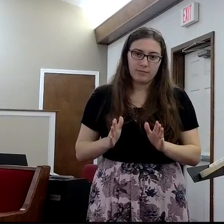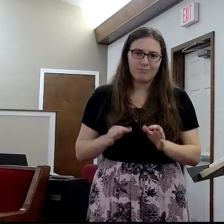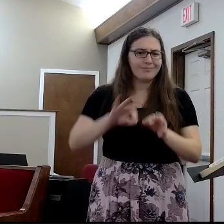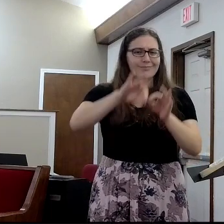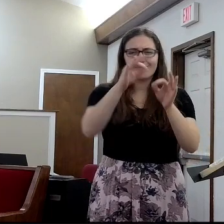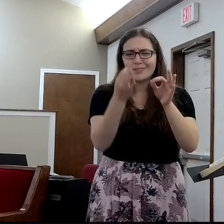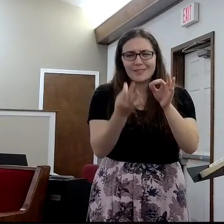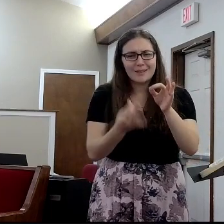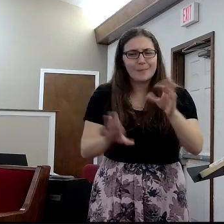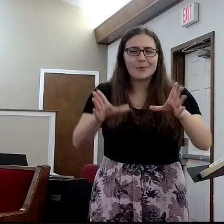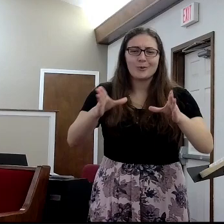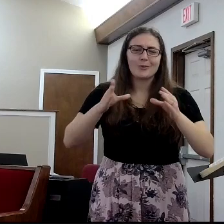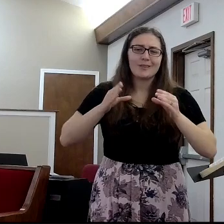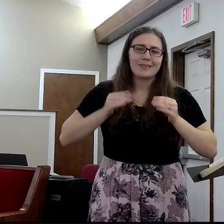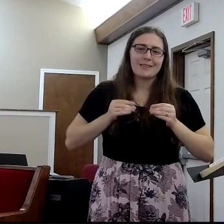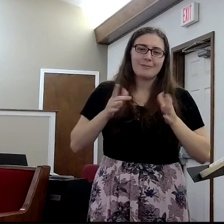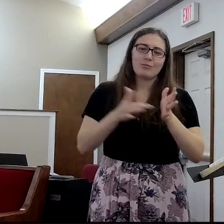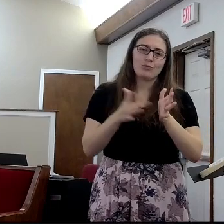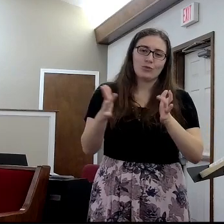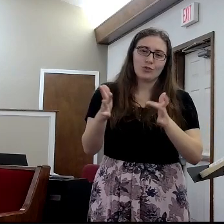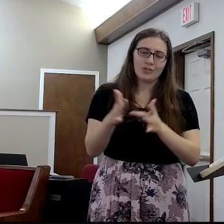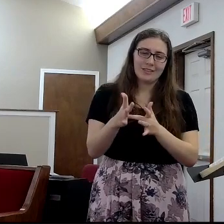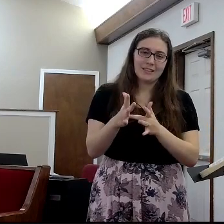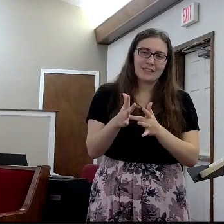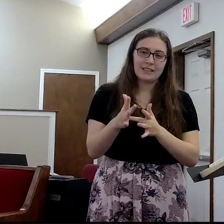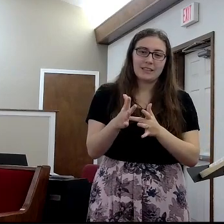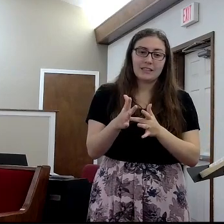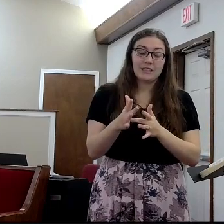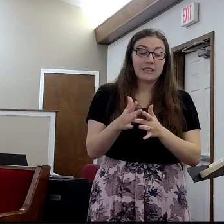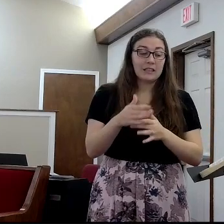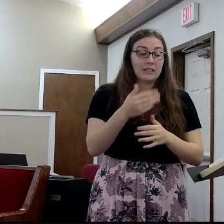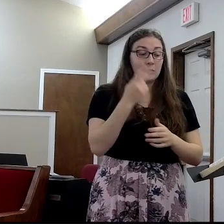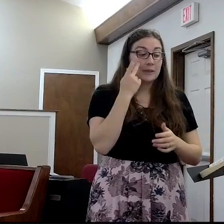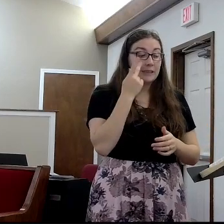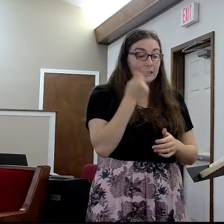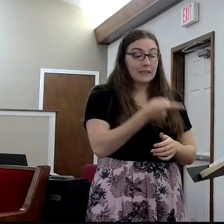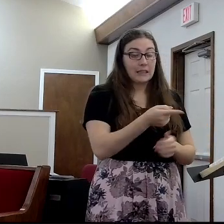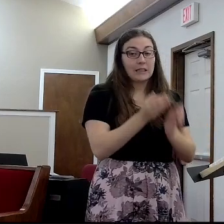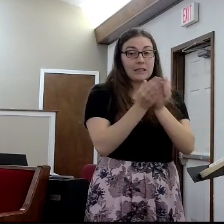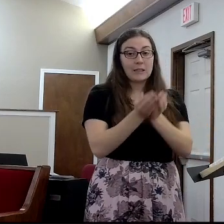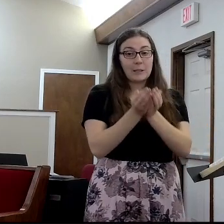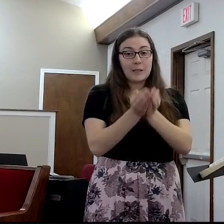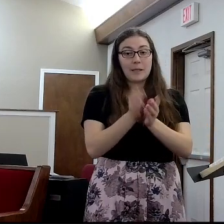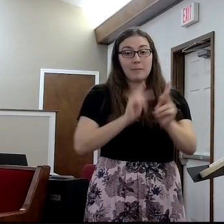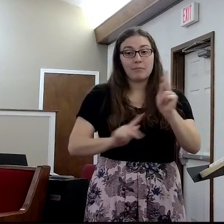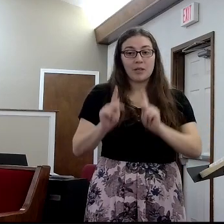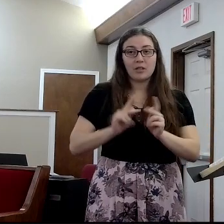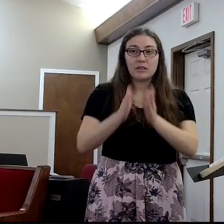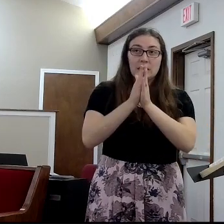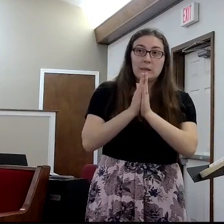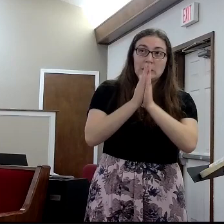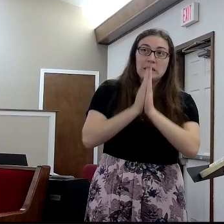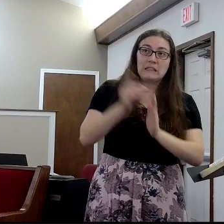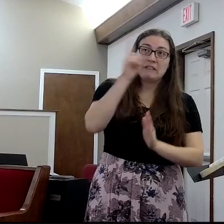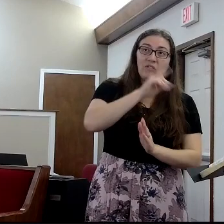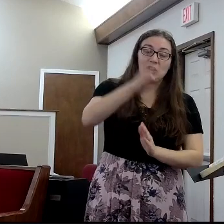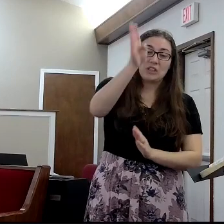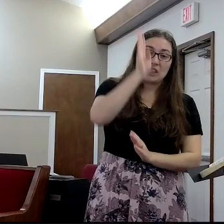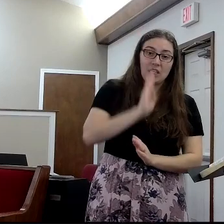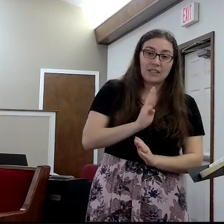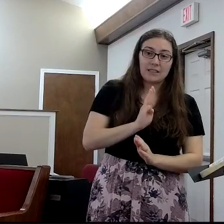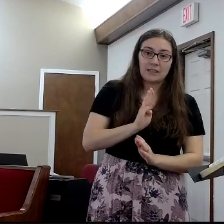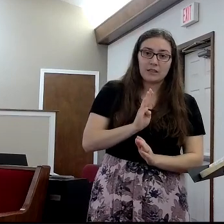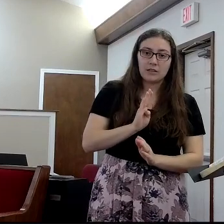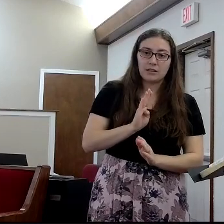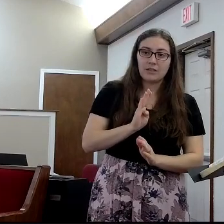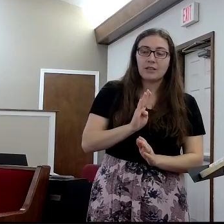simple it is to put your faith in Jesus. The mariners in verse 5 prayed to the heathen gods.